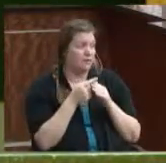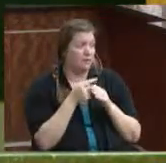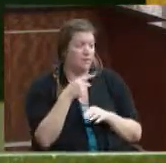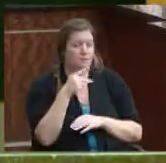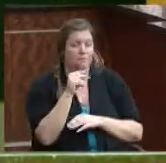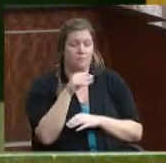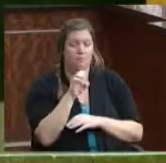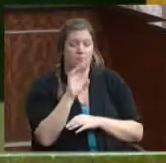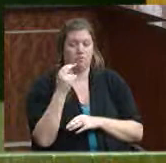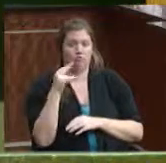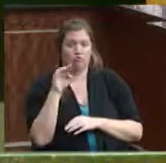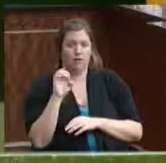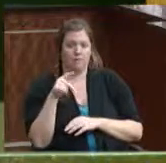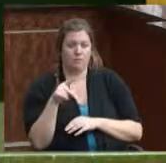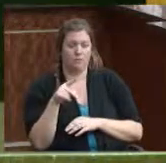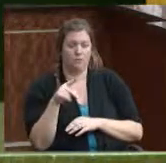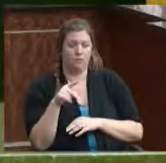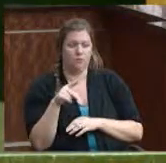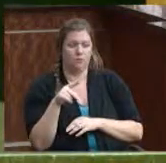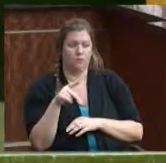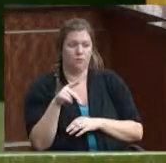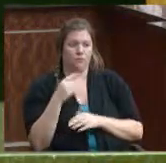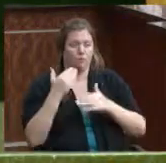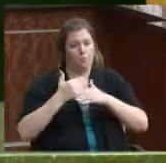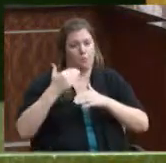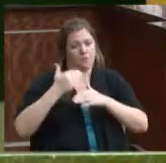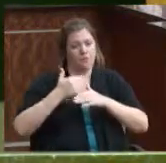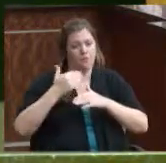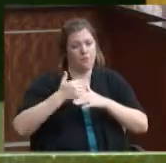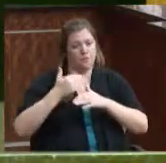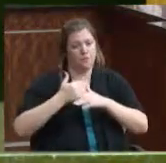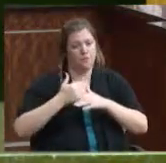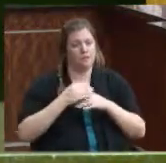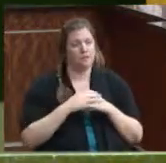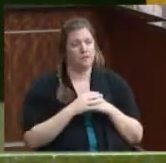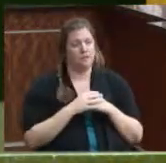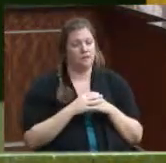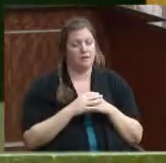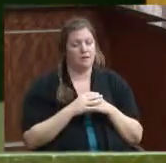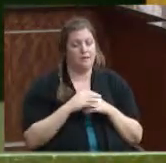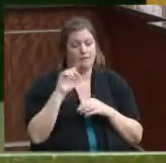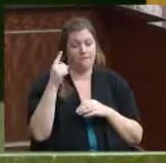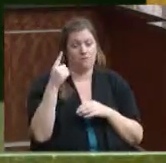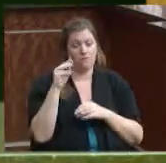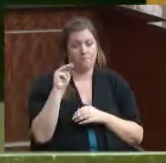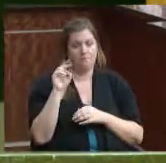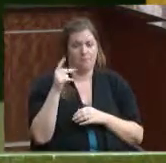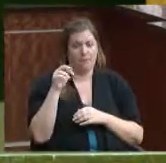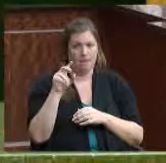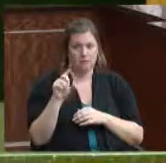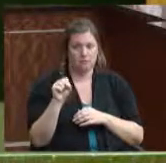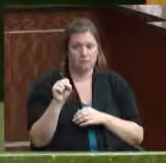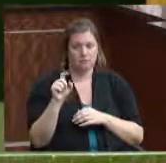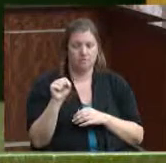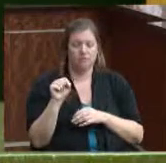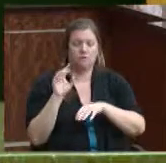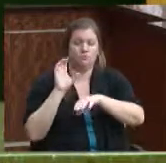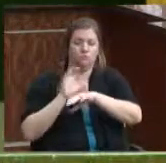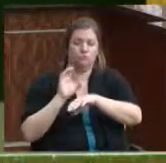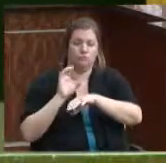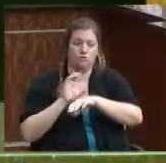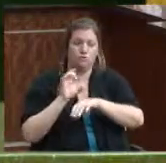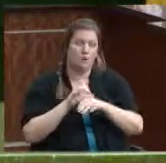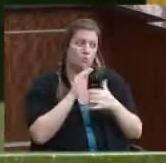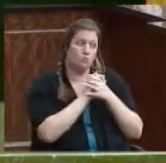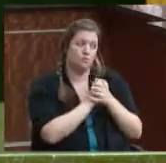dedication window installation at the First United Methodist Church, and I want to congratulate